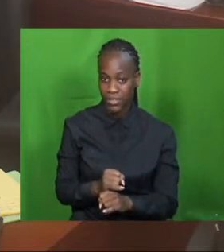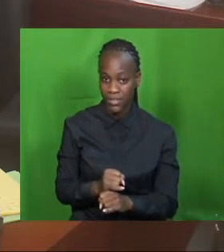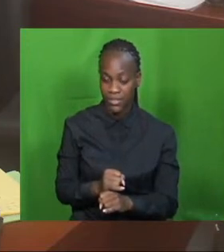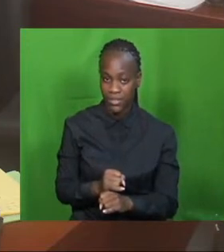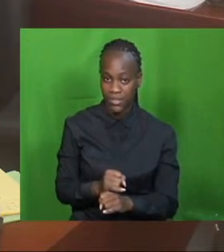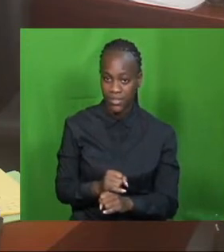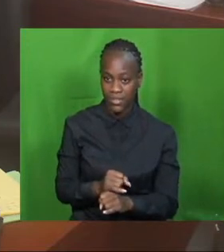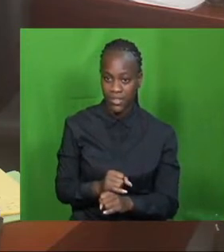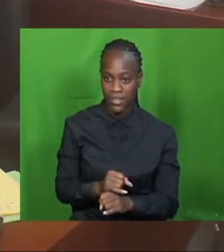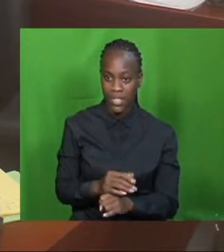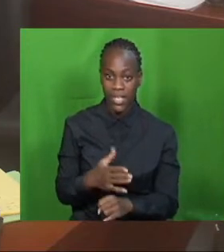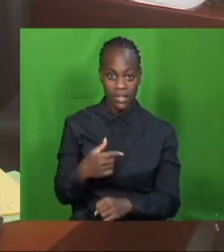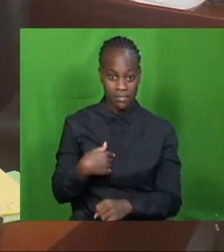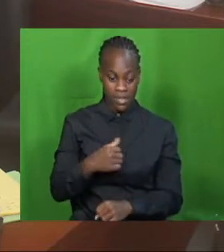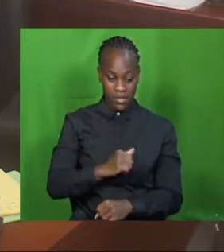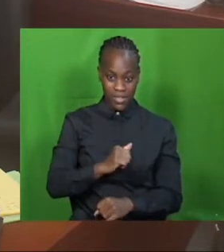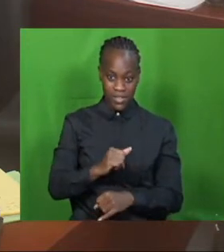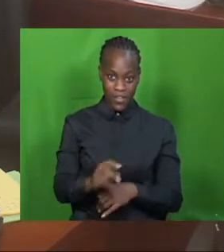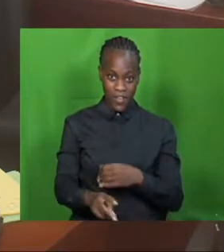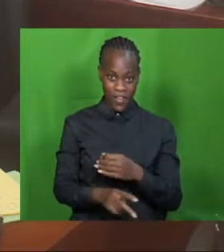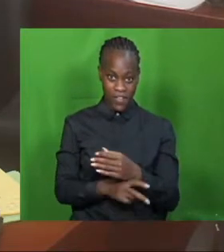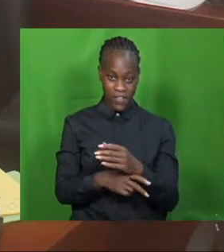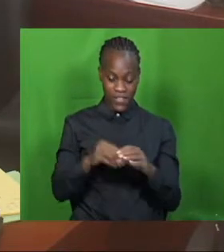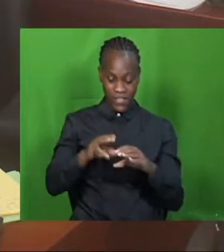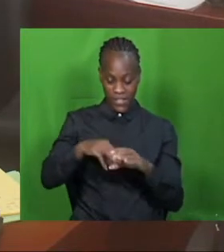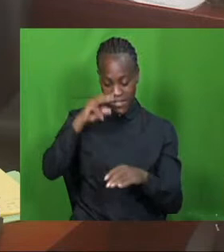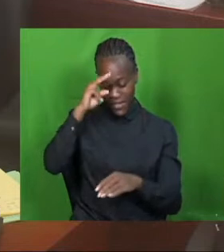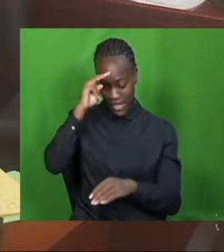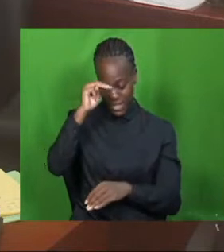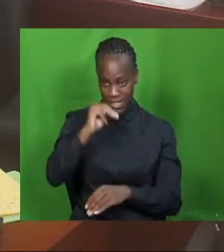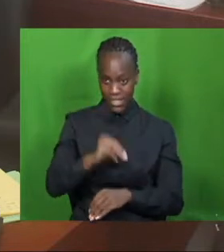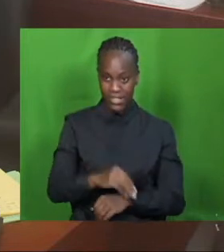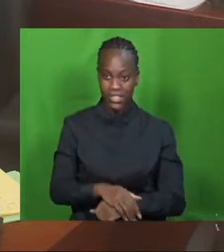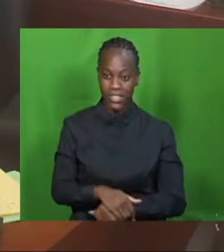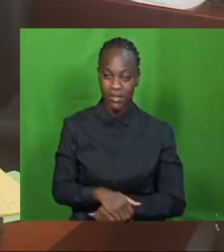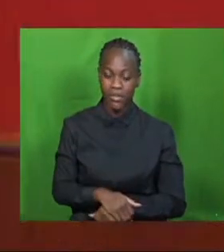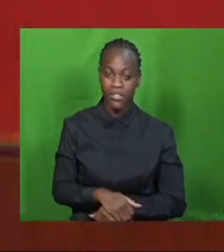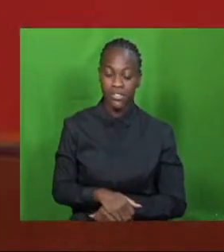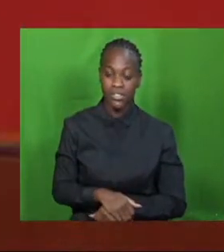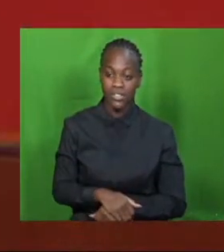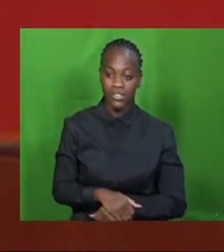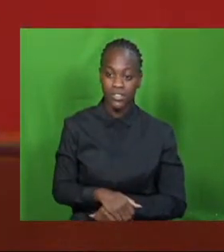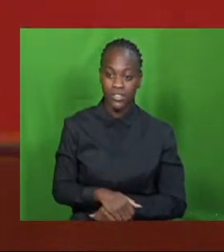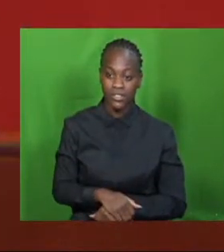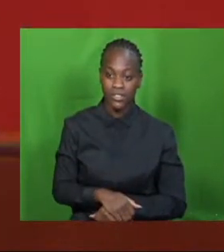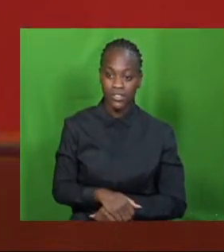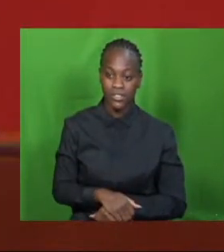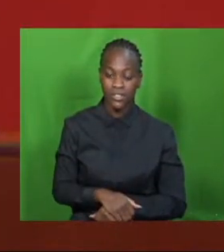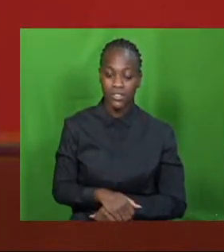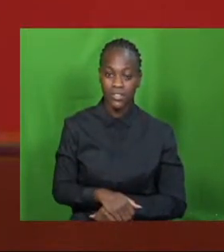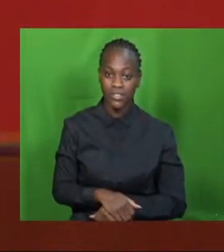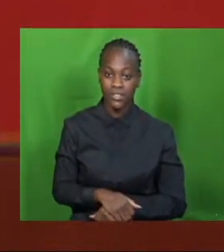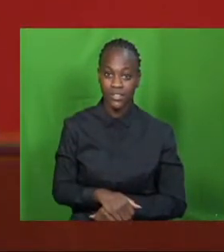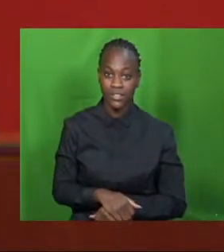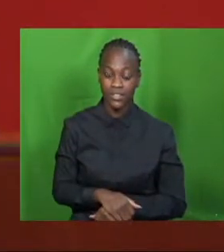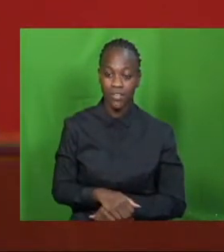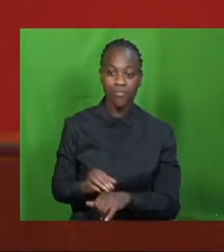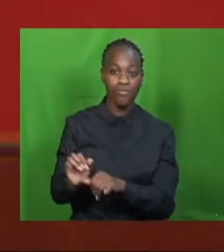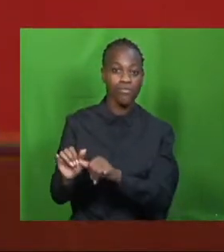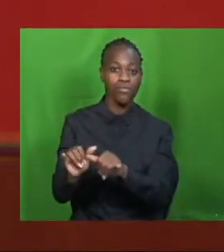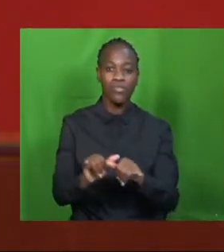capital, which is Dodoma. Mr. Speaker, whenever we've gone there, they provided us